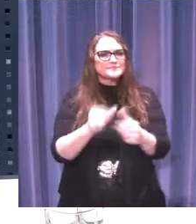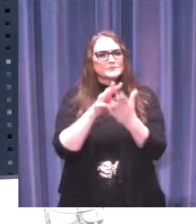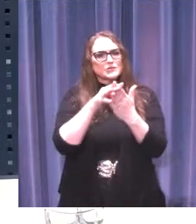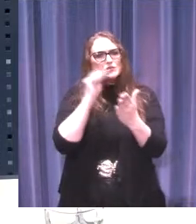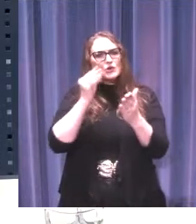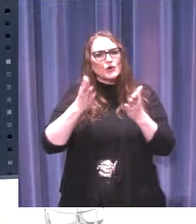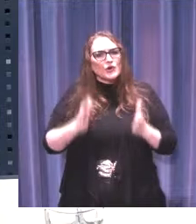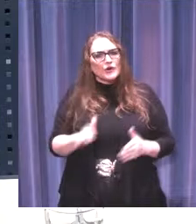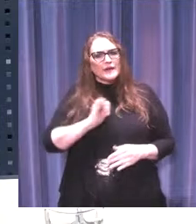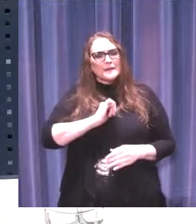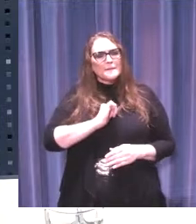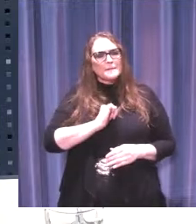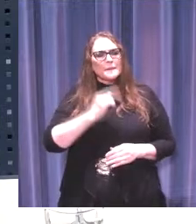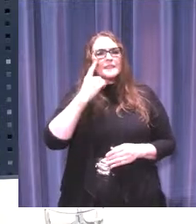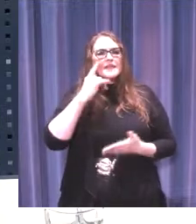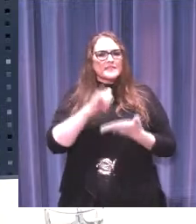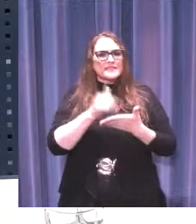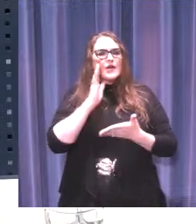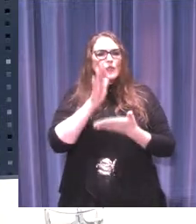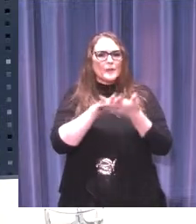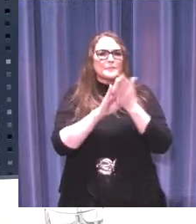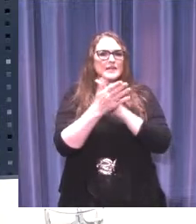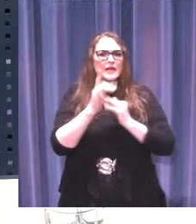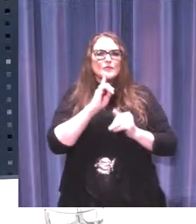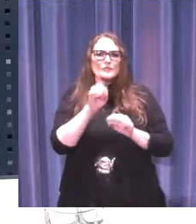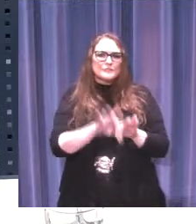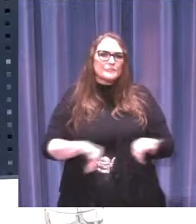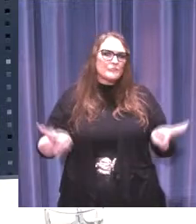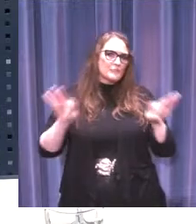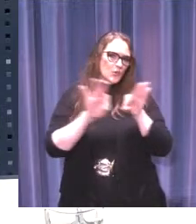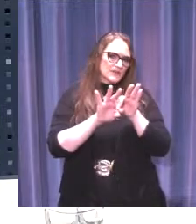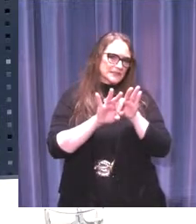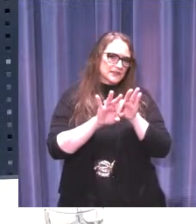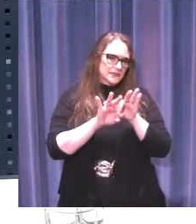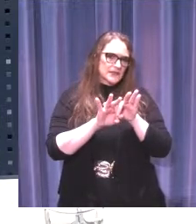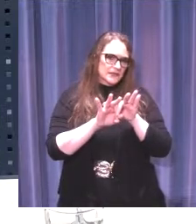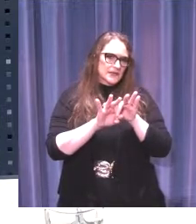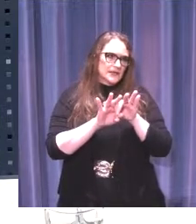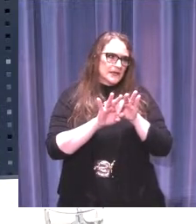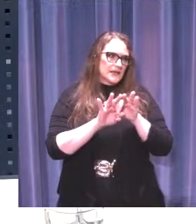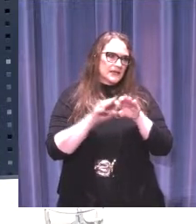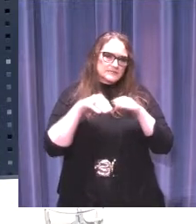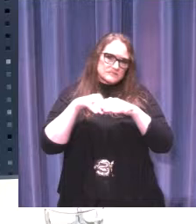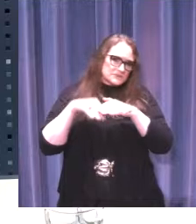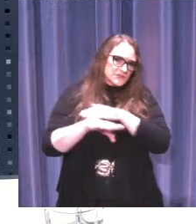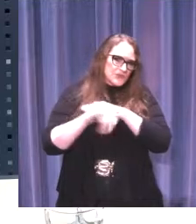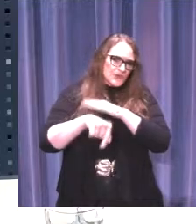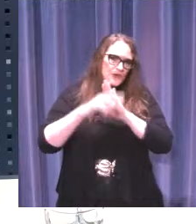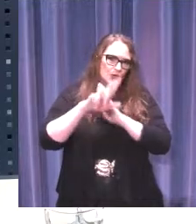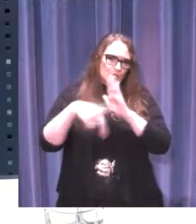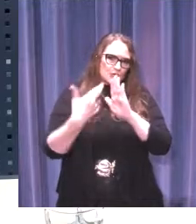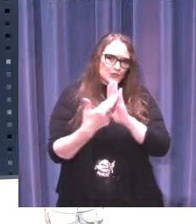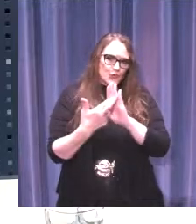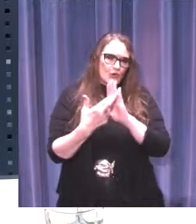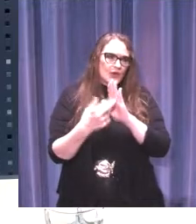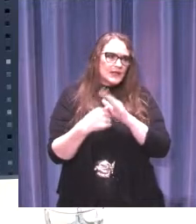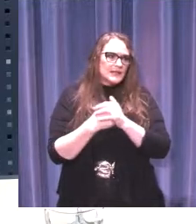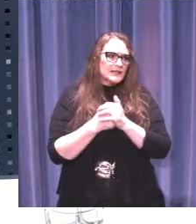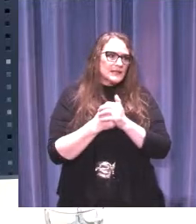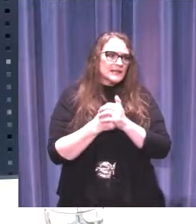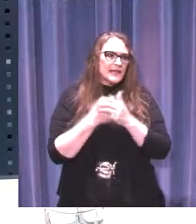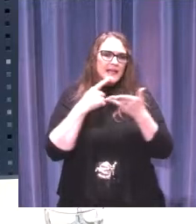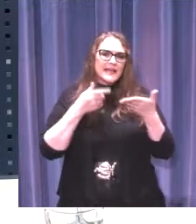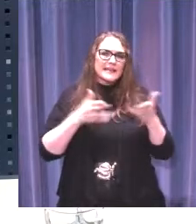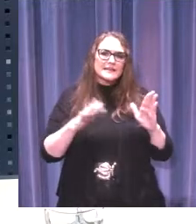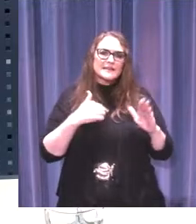think that will become extremely important in moving into this role, in enabling